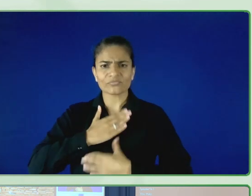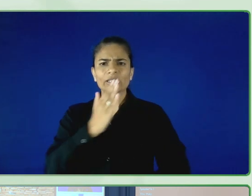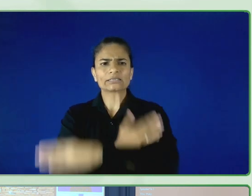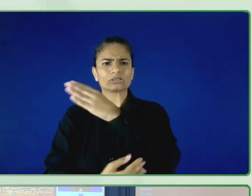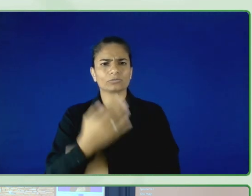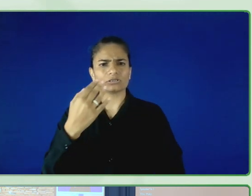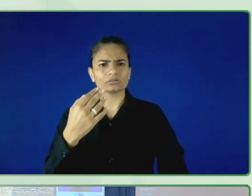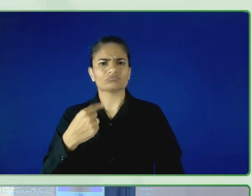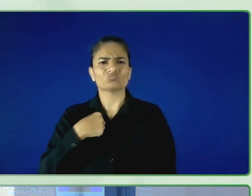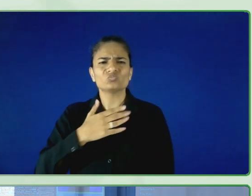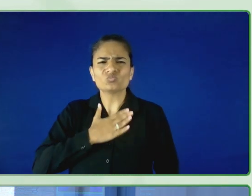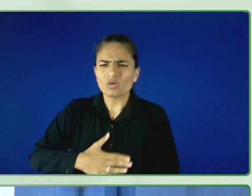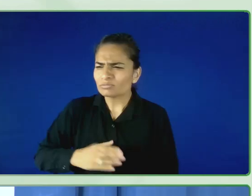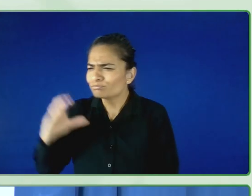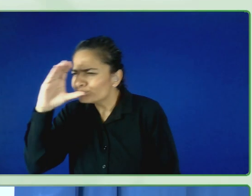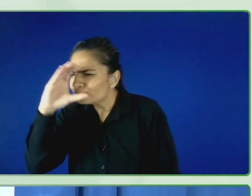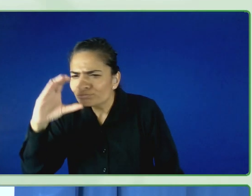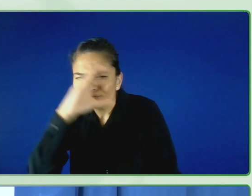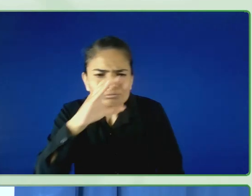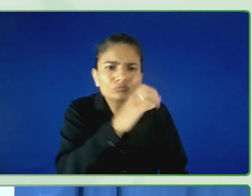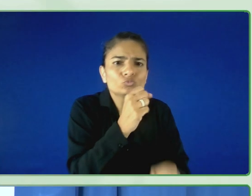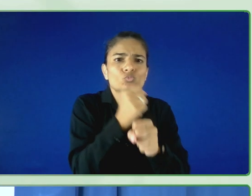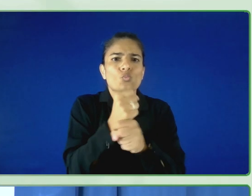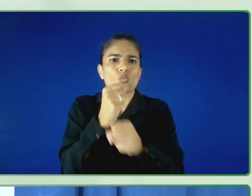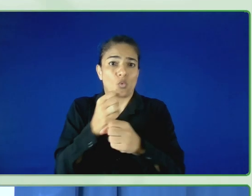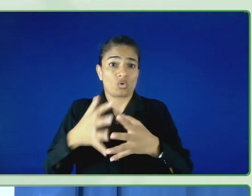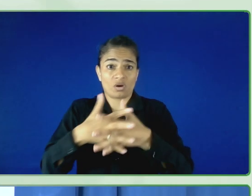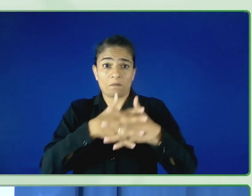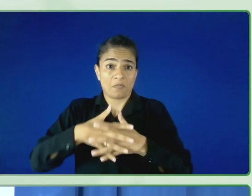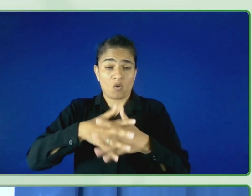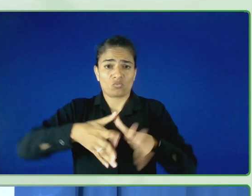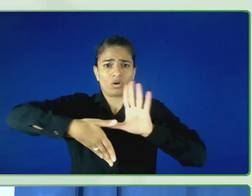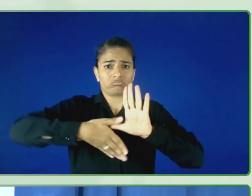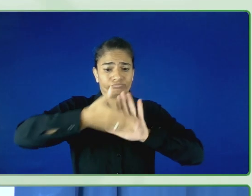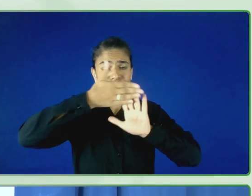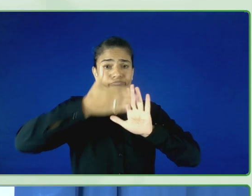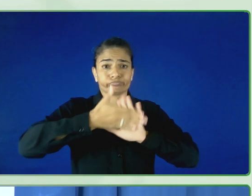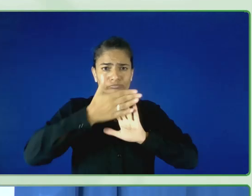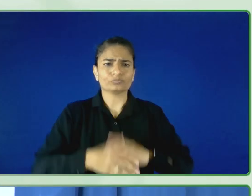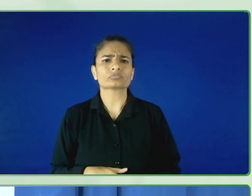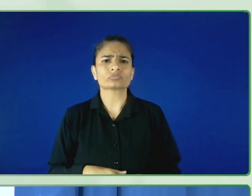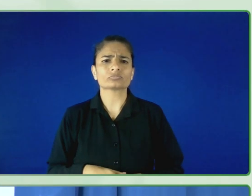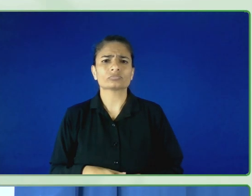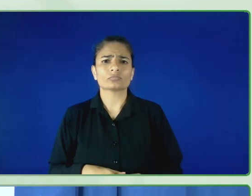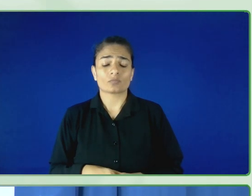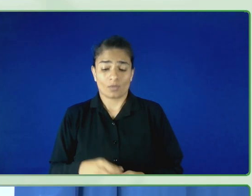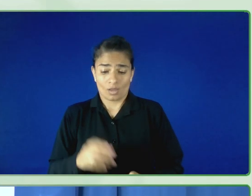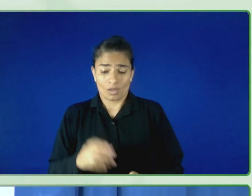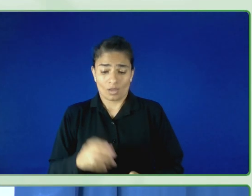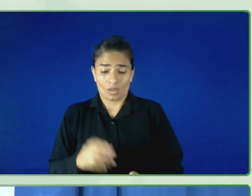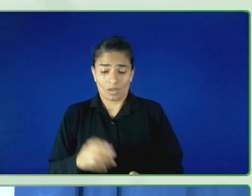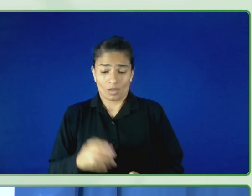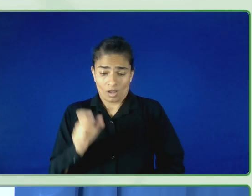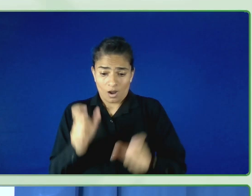and some of the barriers a person with a disability face, I think that the best analogy is this wall. It doesn't